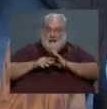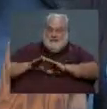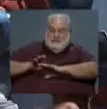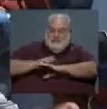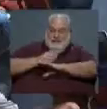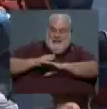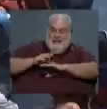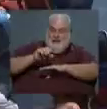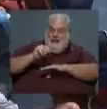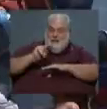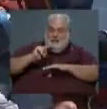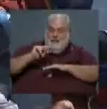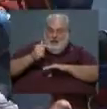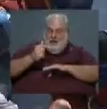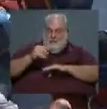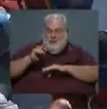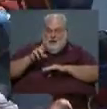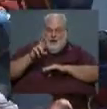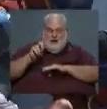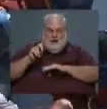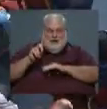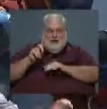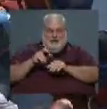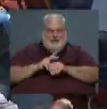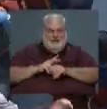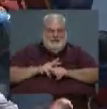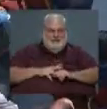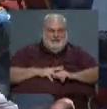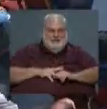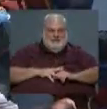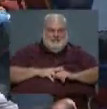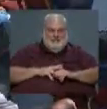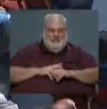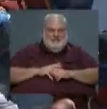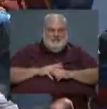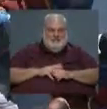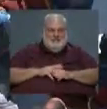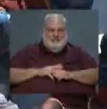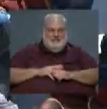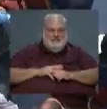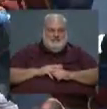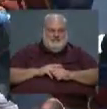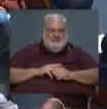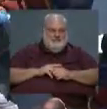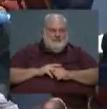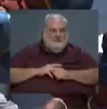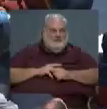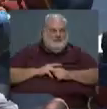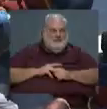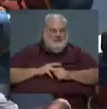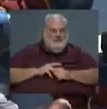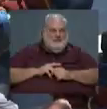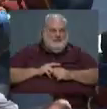on Songbird. Social media, what? I mean. But do you have any additional information on them?